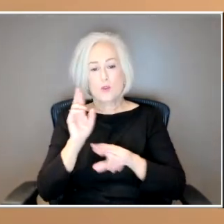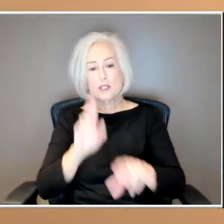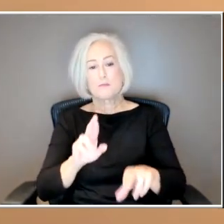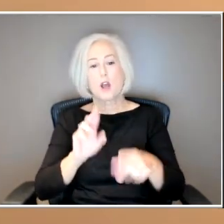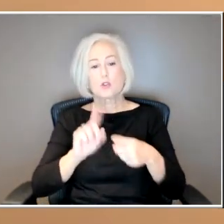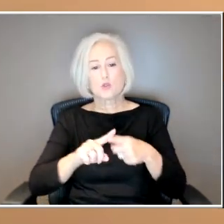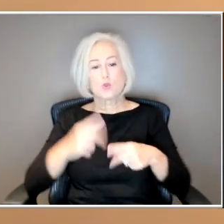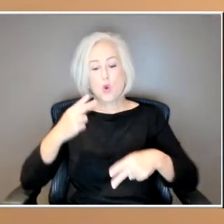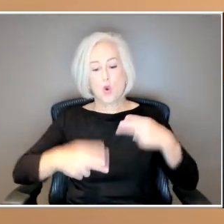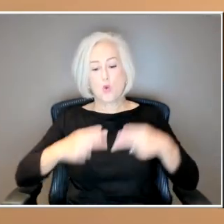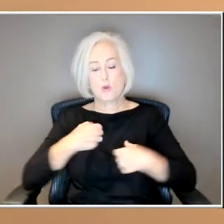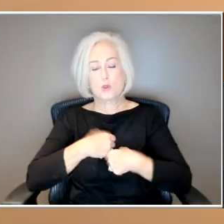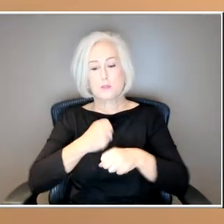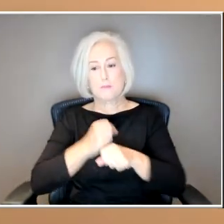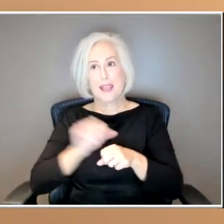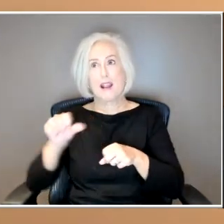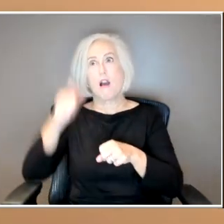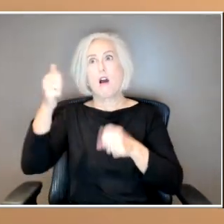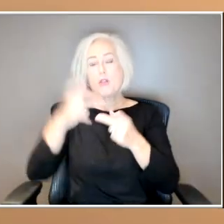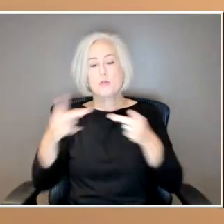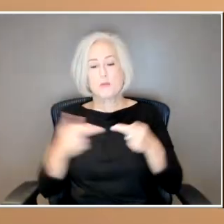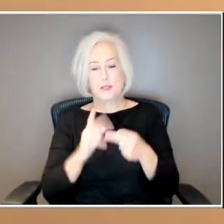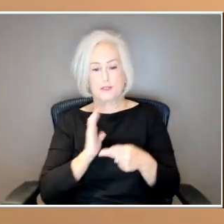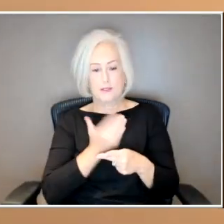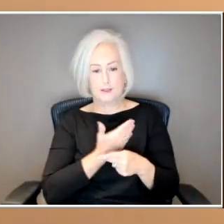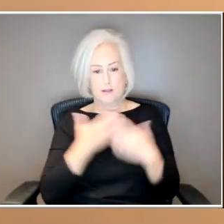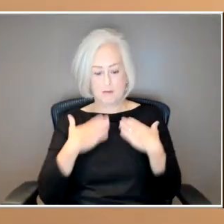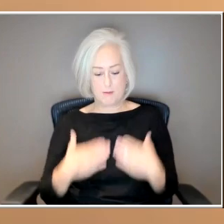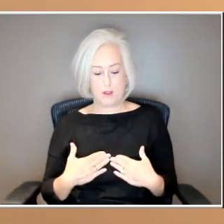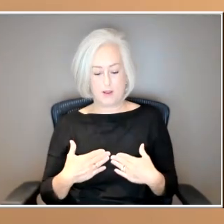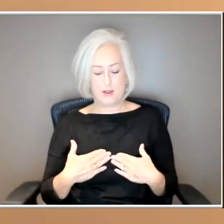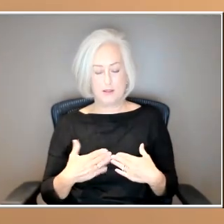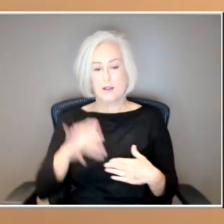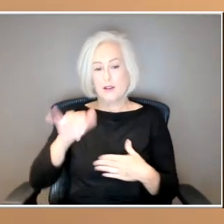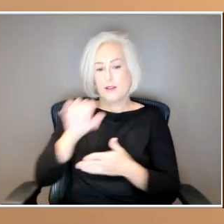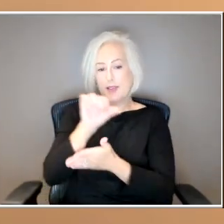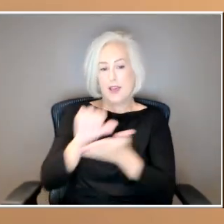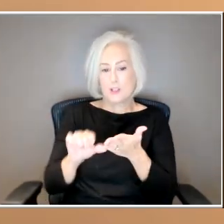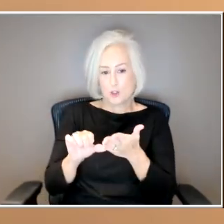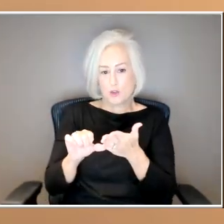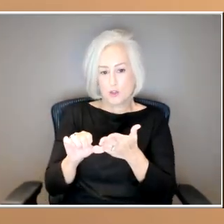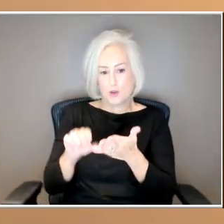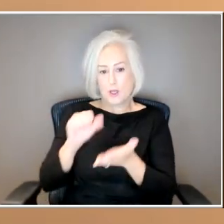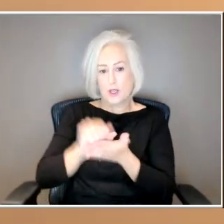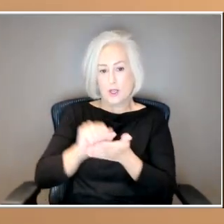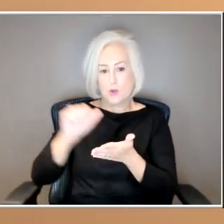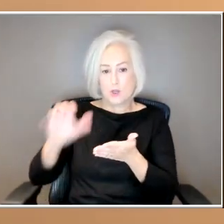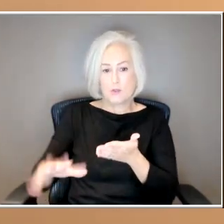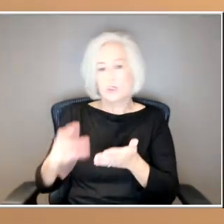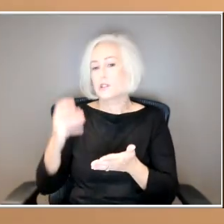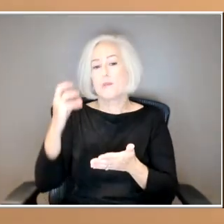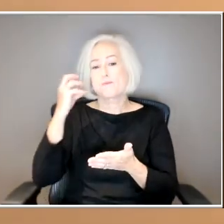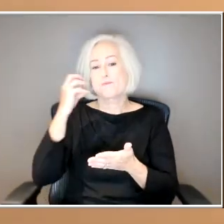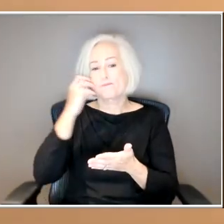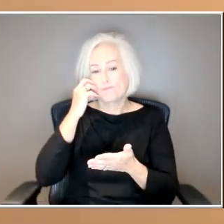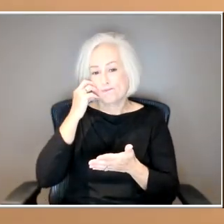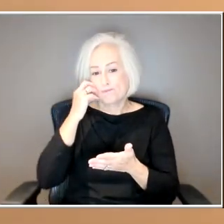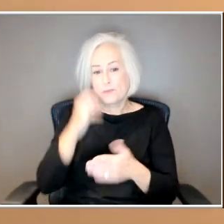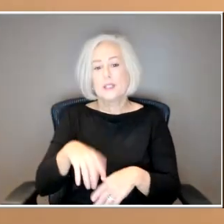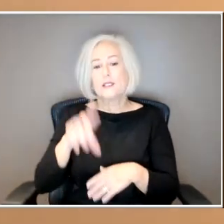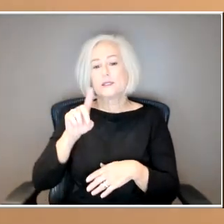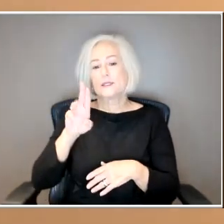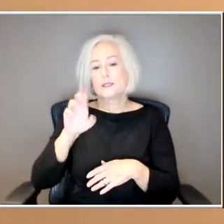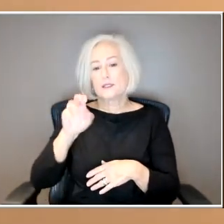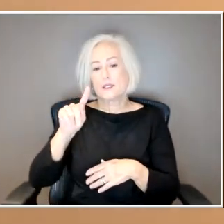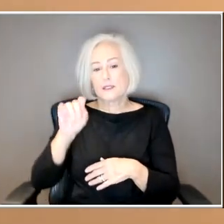body. So it is basically an operation that removes the fatty tissue, the ducts, and the lobules. But in terms